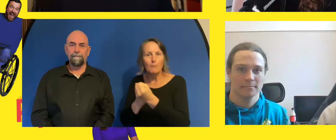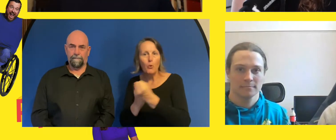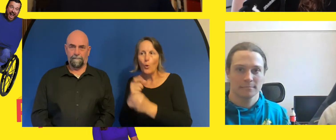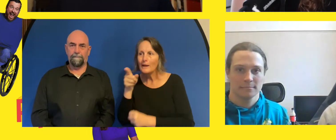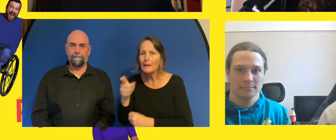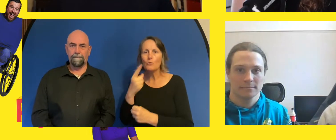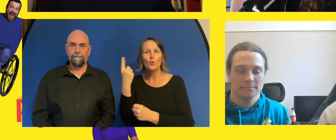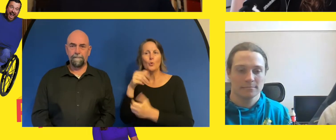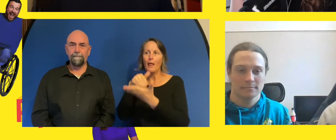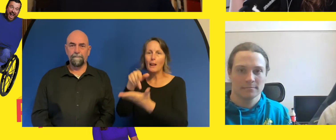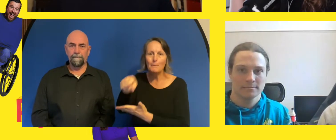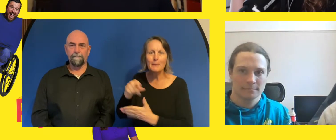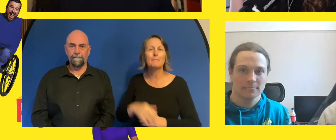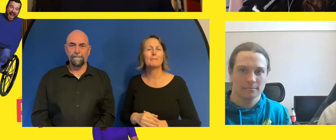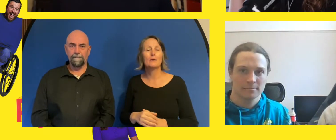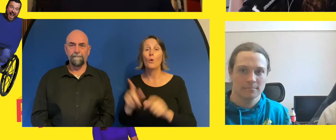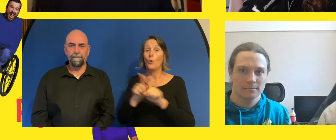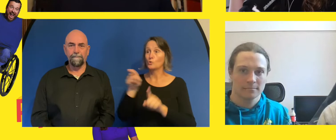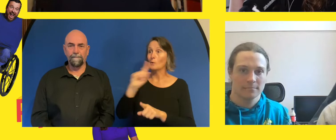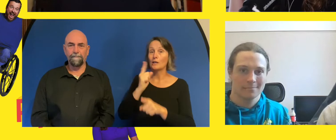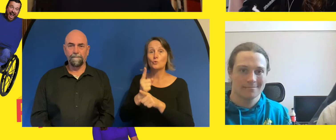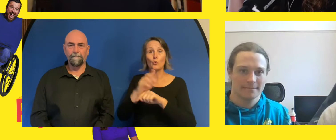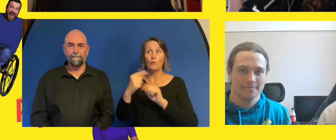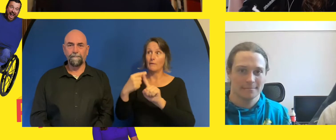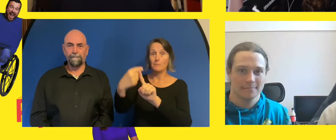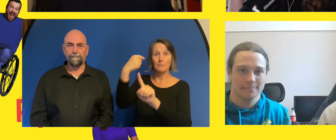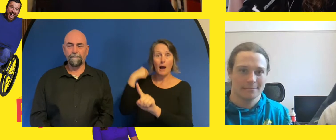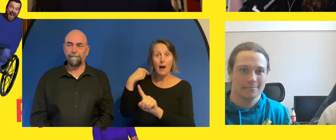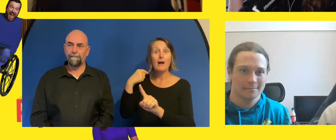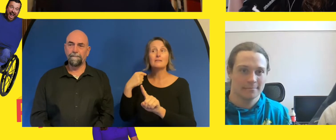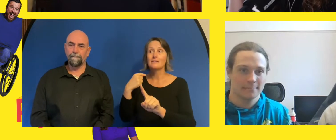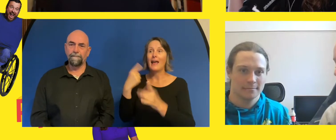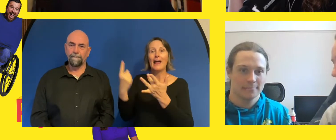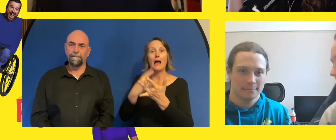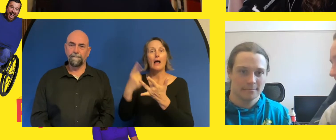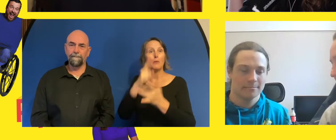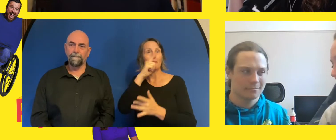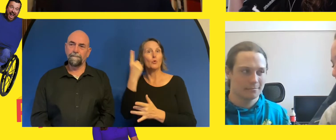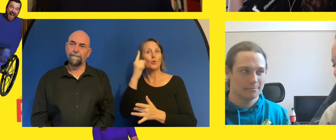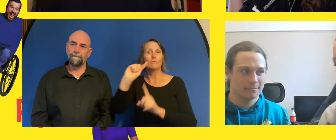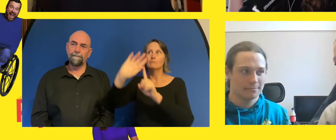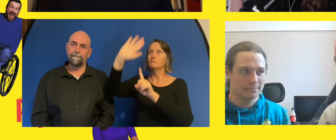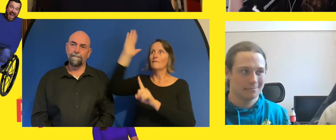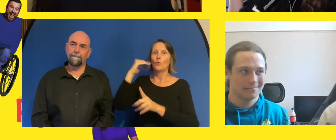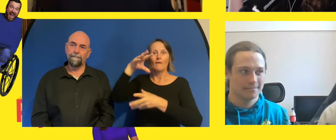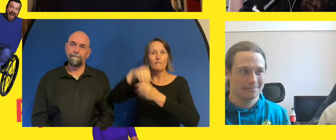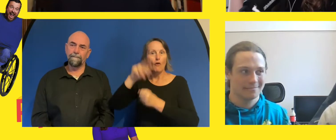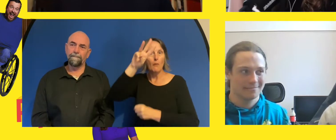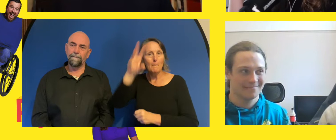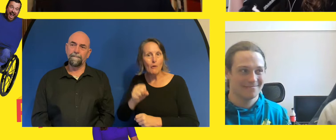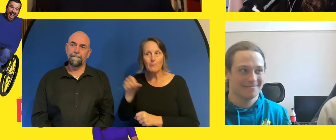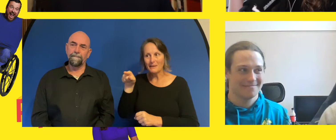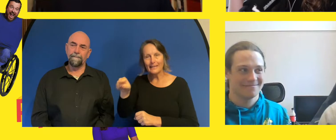those trailblazers from the Australian Paralympic family that have enabled him to have the success he has today. And I just every time I hear